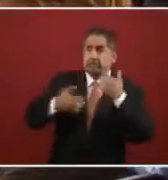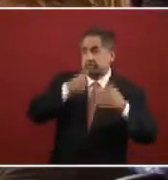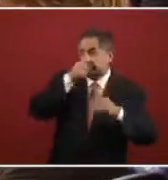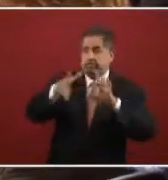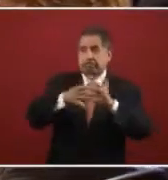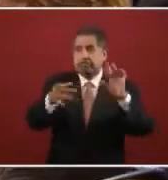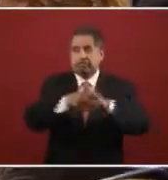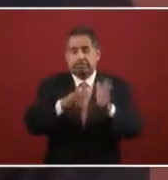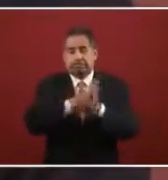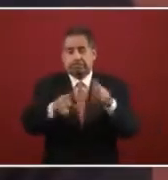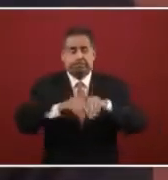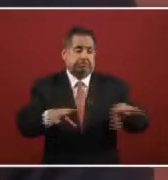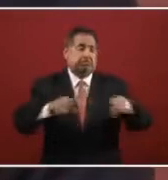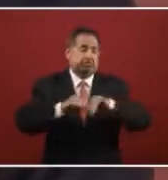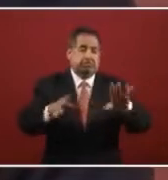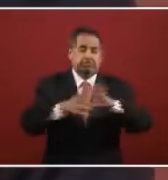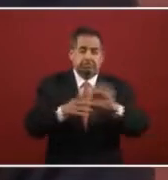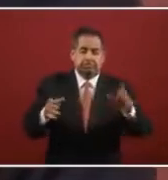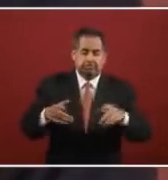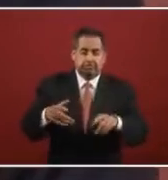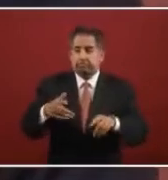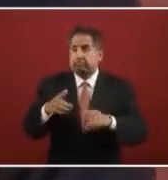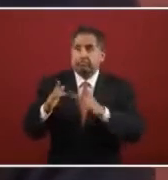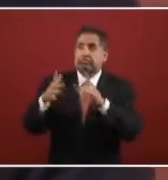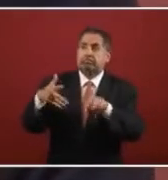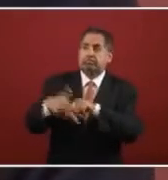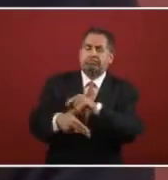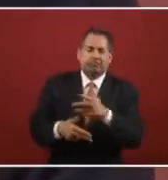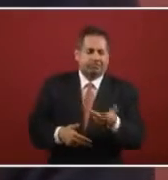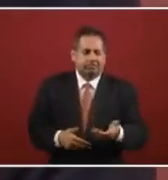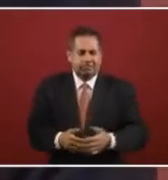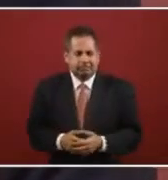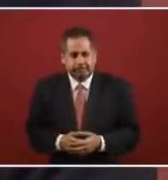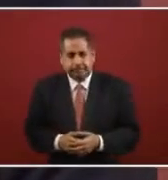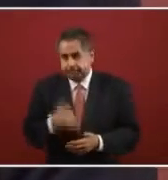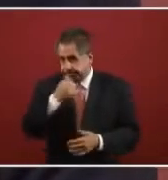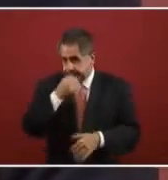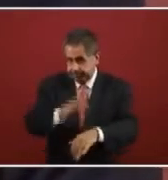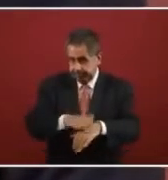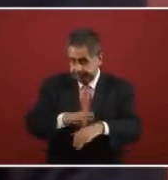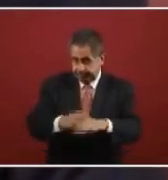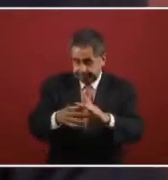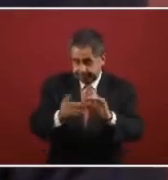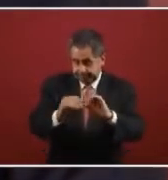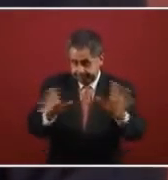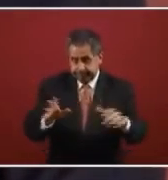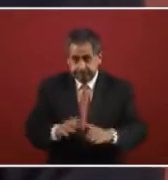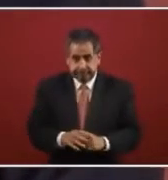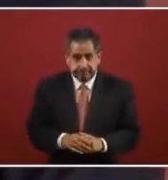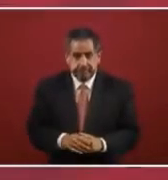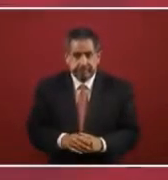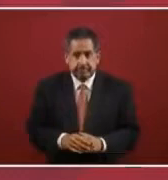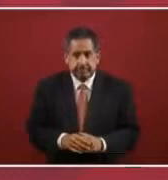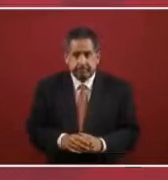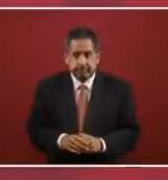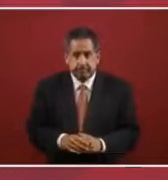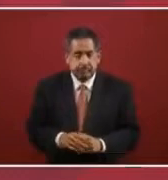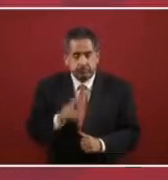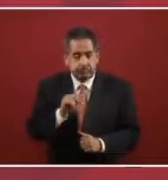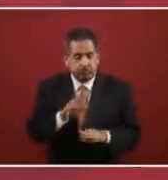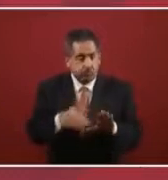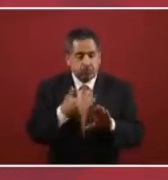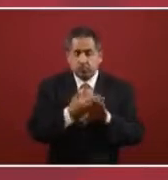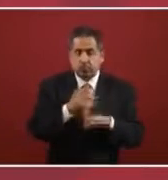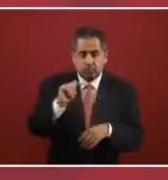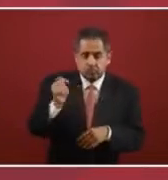they notice general. Además, generally. hago la aclaración. Besides, I'm clarifying another thing. No estoy en contra de la